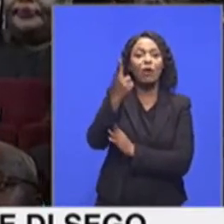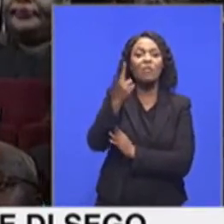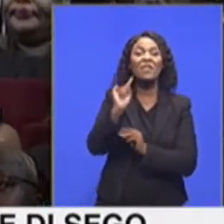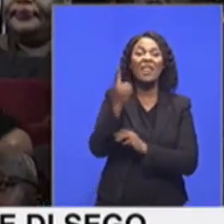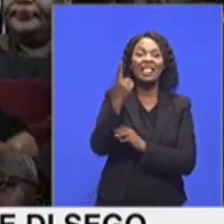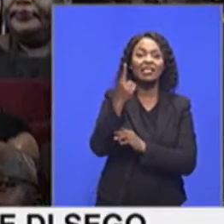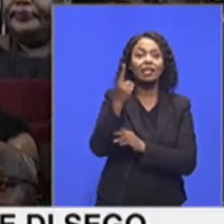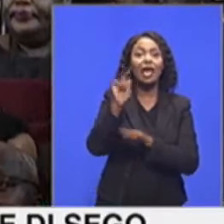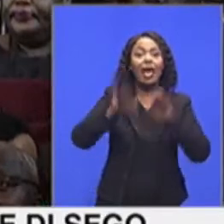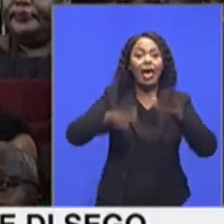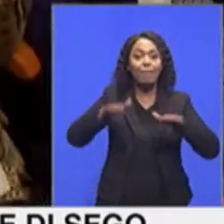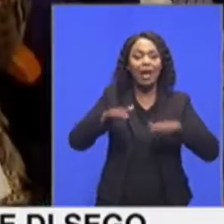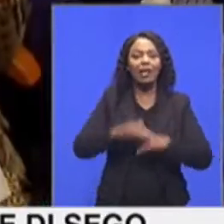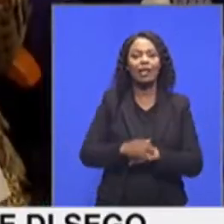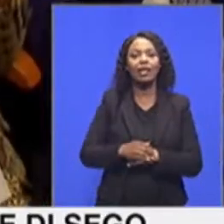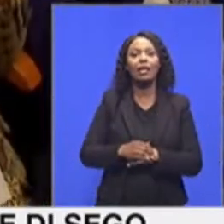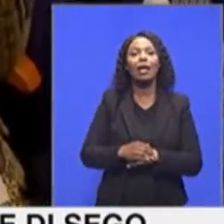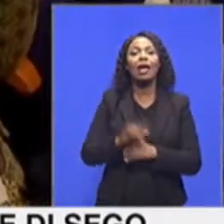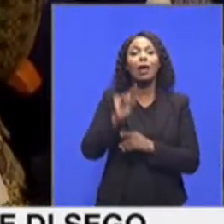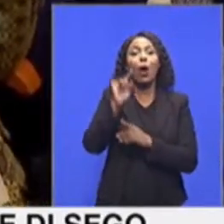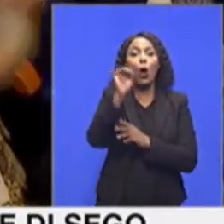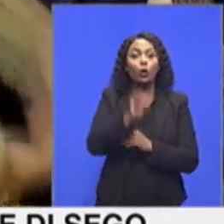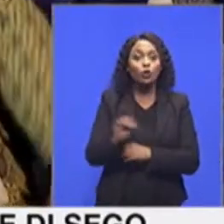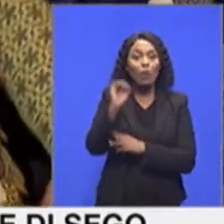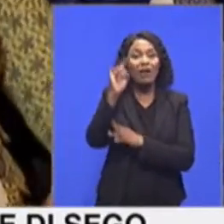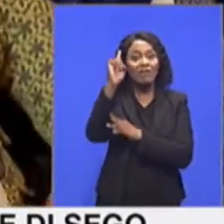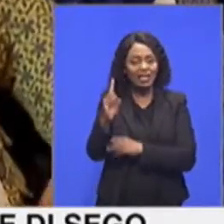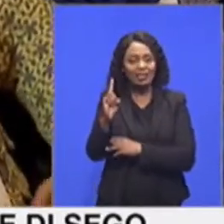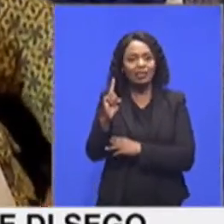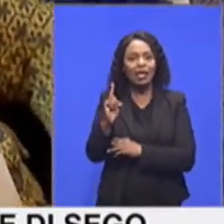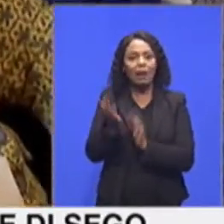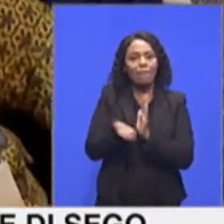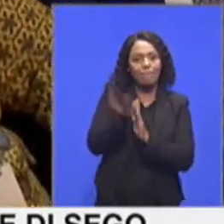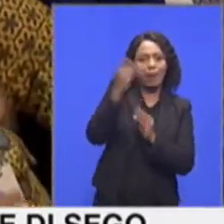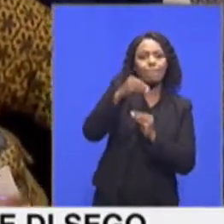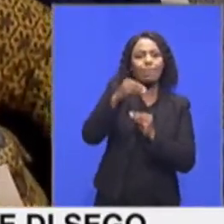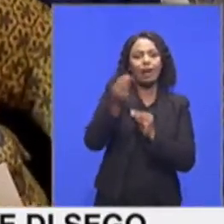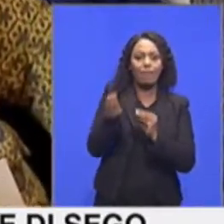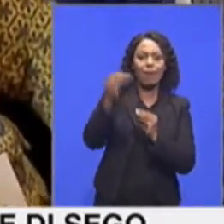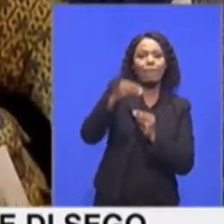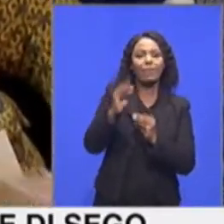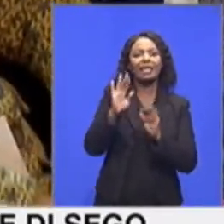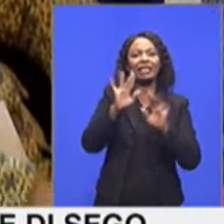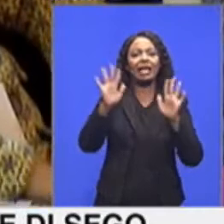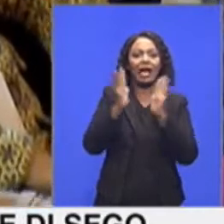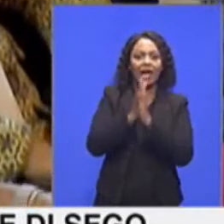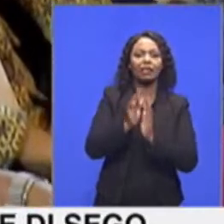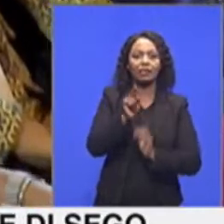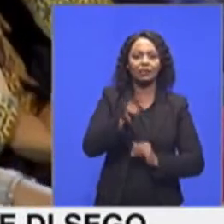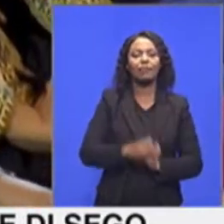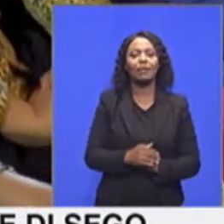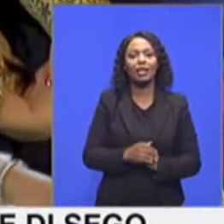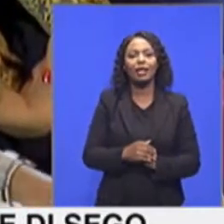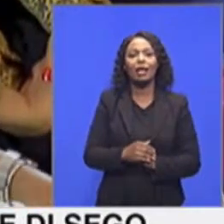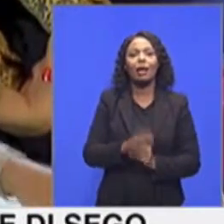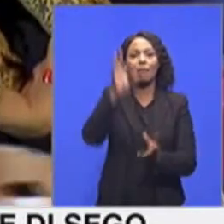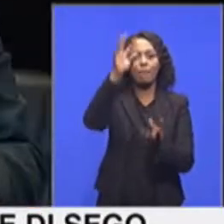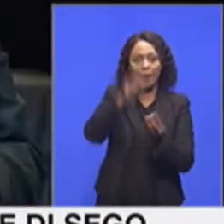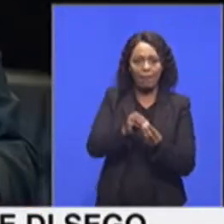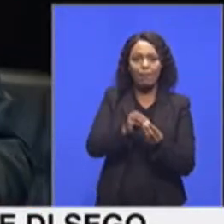rand by the 1st of October. The result is a total increase to